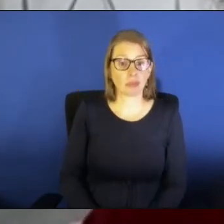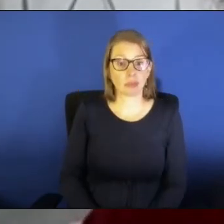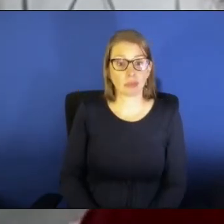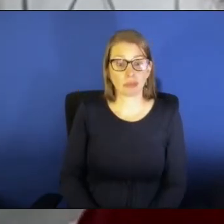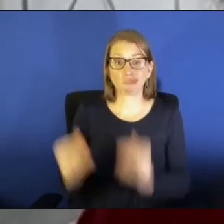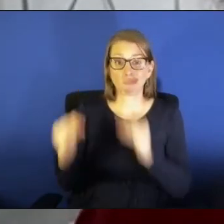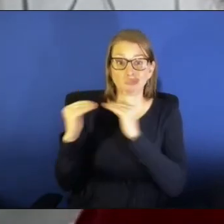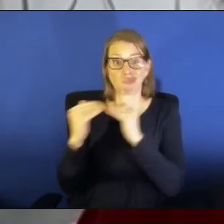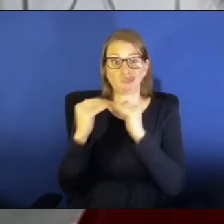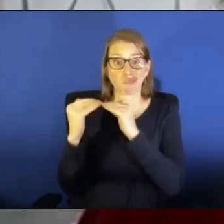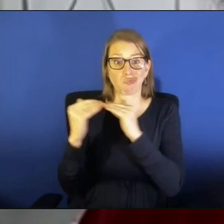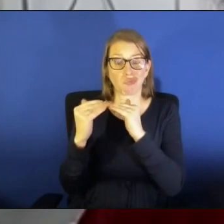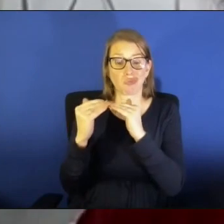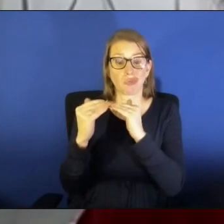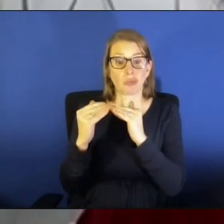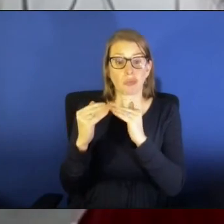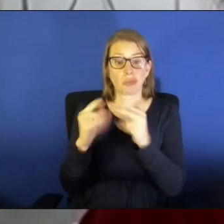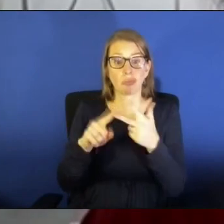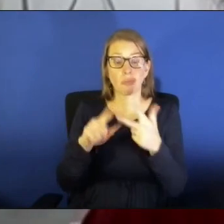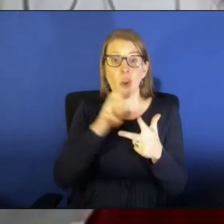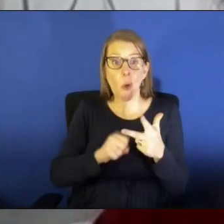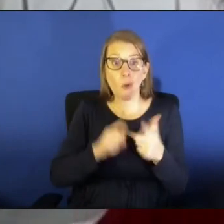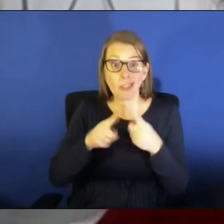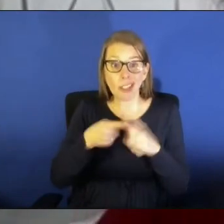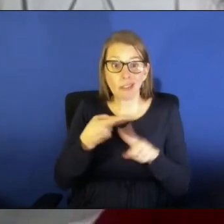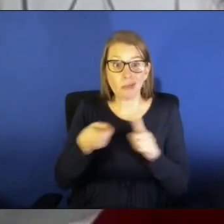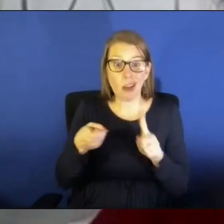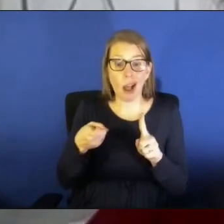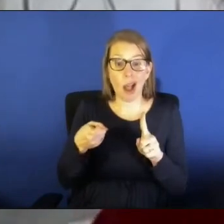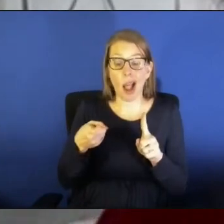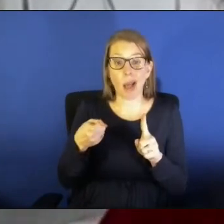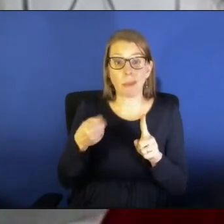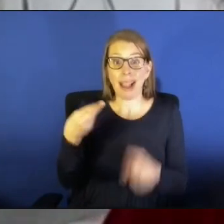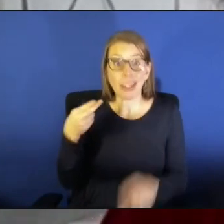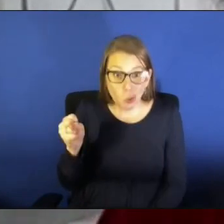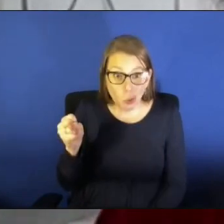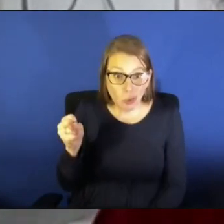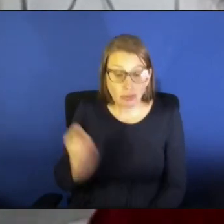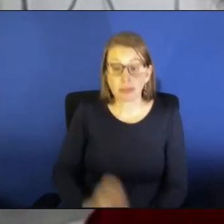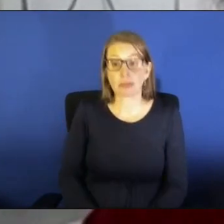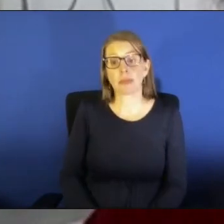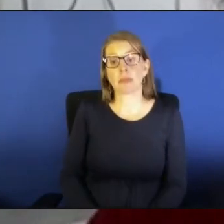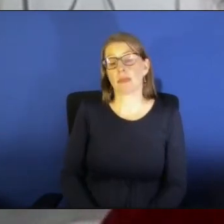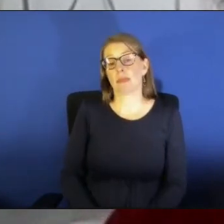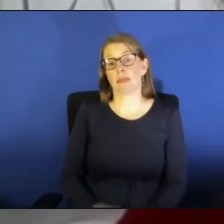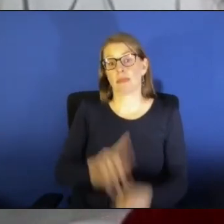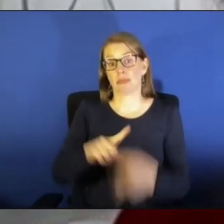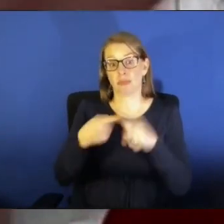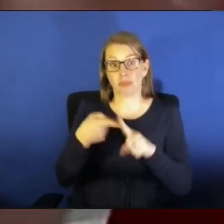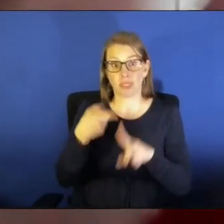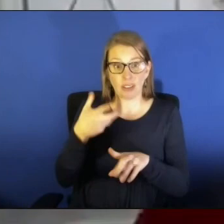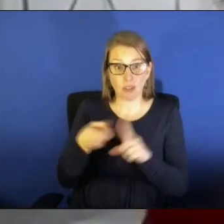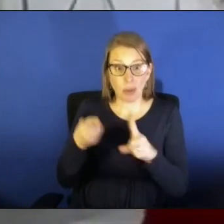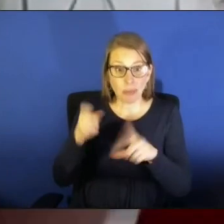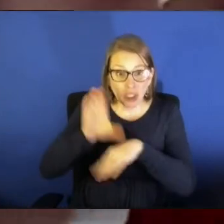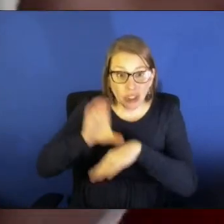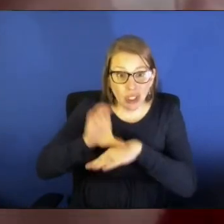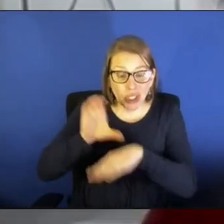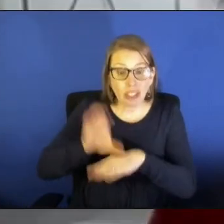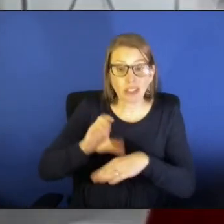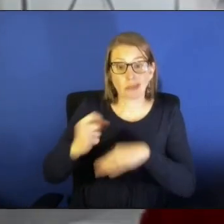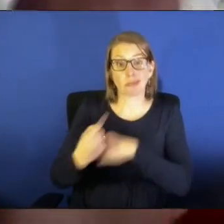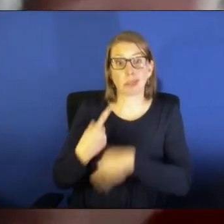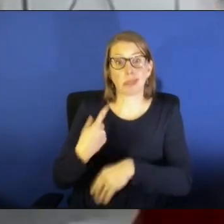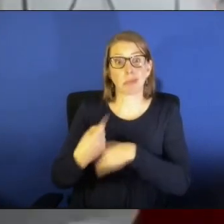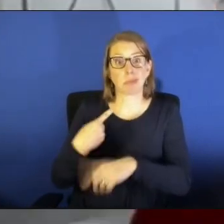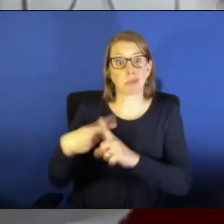colleagues, old friends from classmates from high school, friends from church who all keep sending me